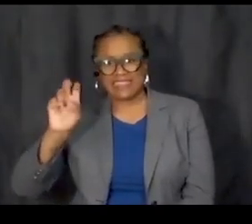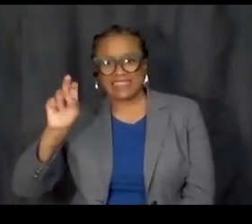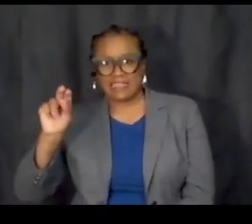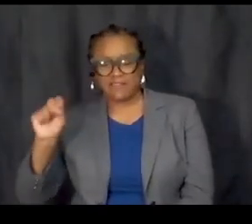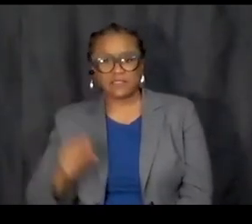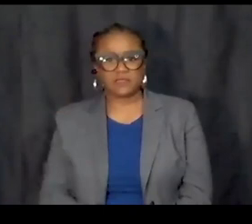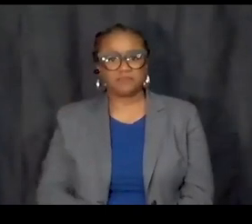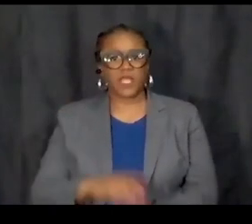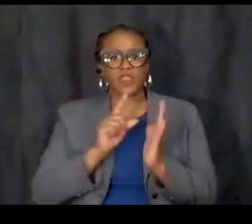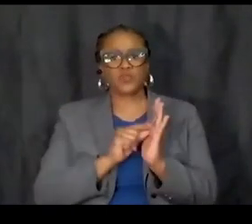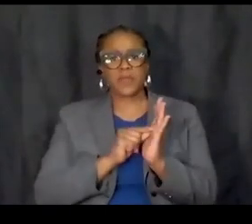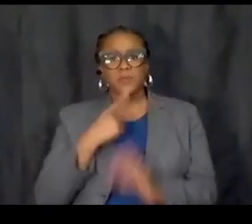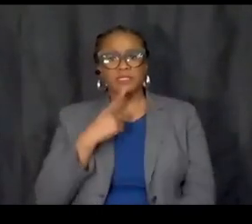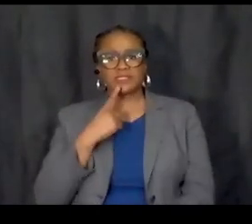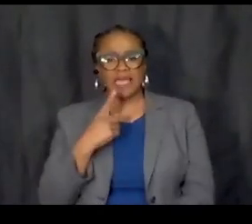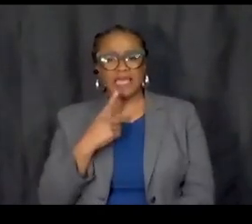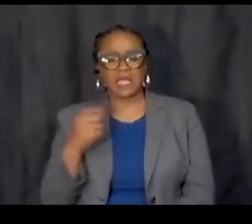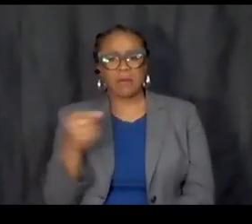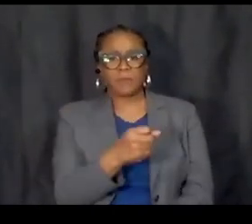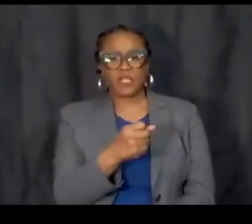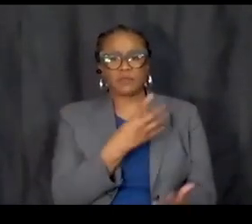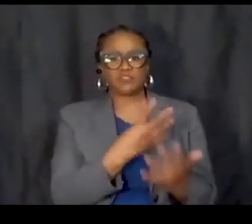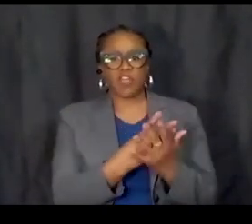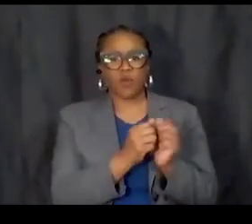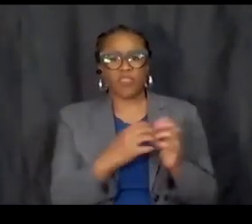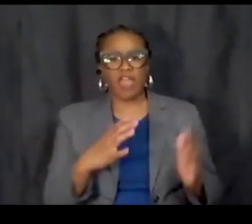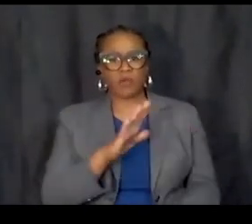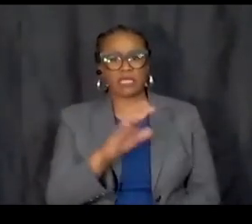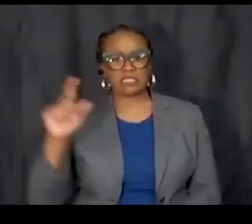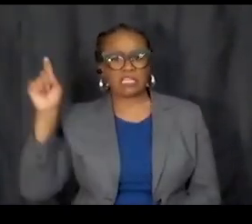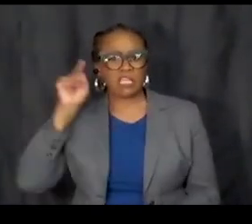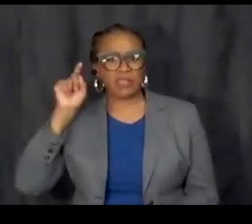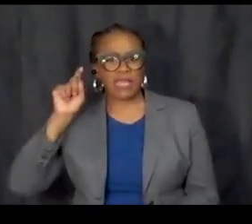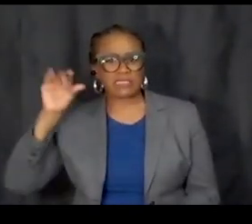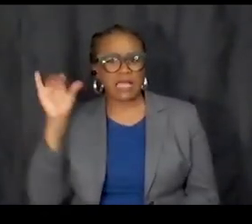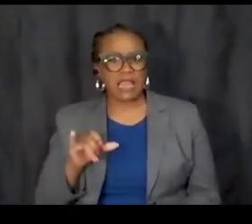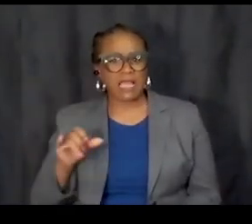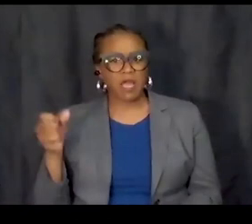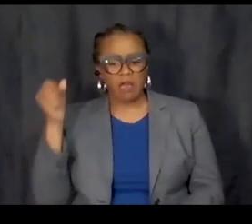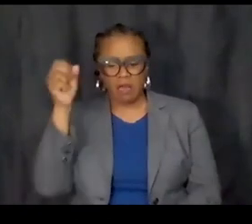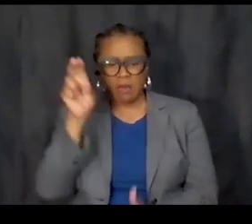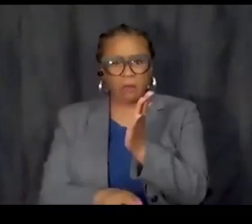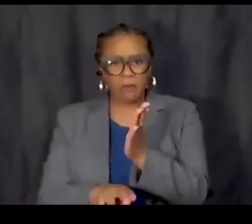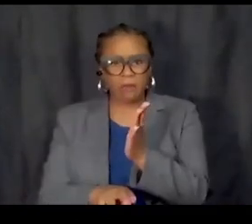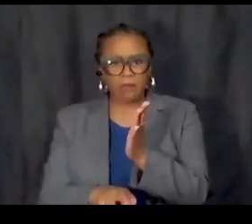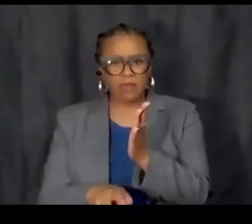The paper said putting him in jail without his hearing aids was like putting him in a hole in the